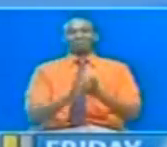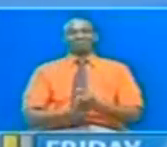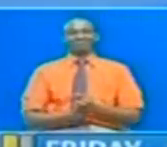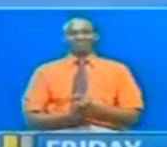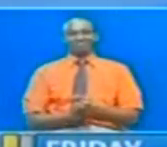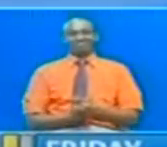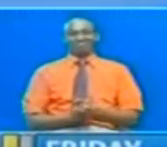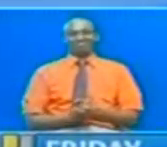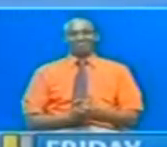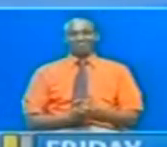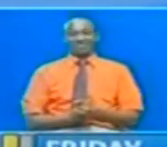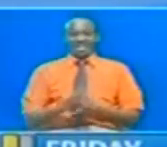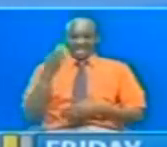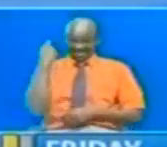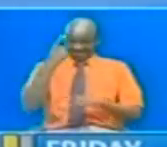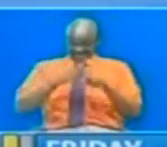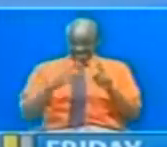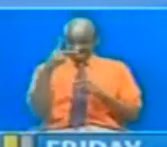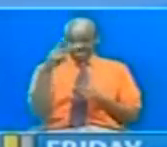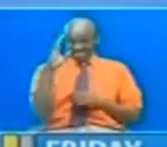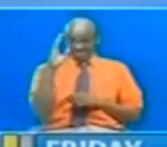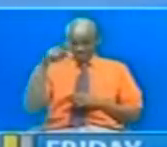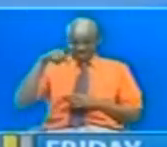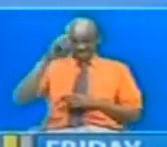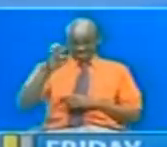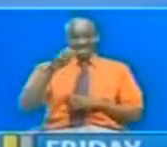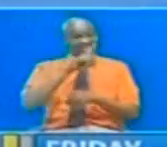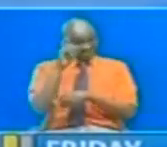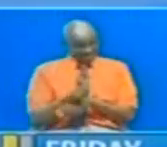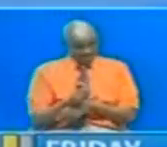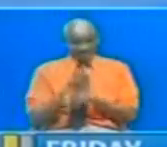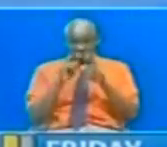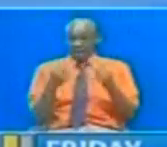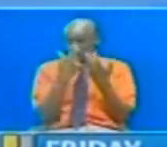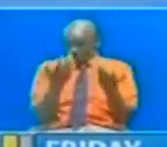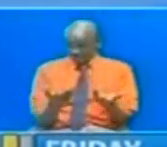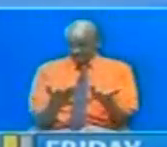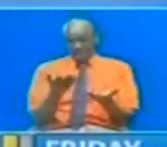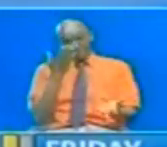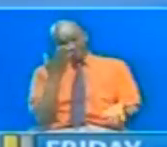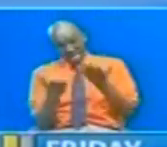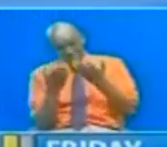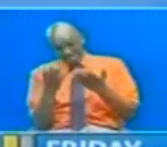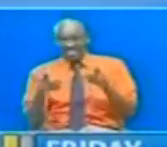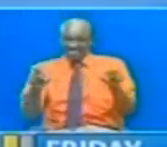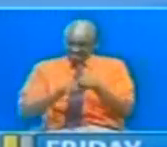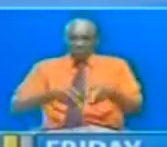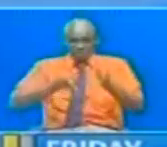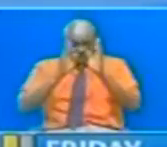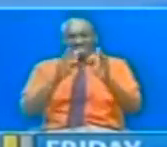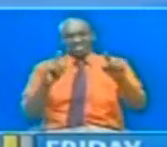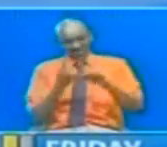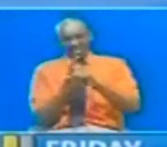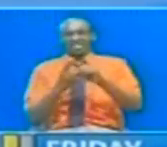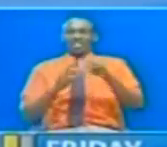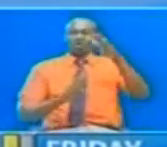news. Okay. Last year KCPE examination result may have lacked the traditional